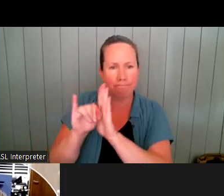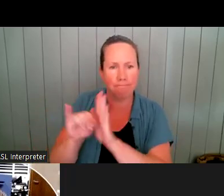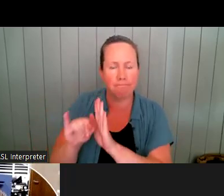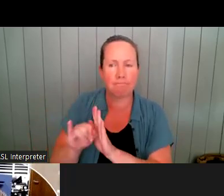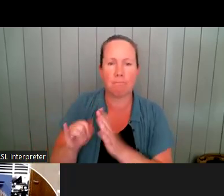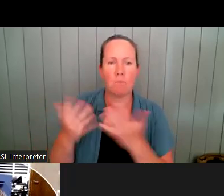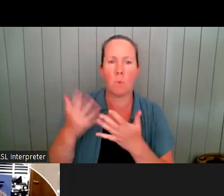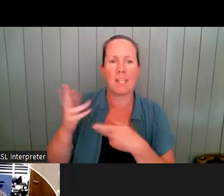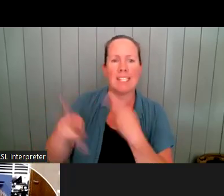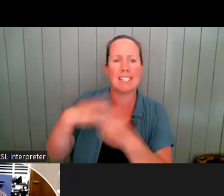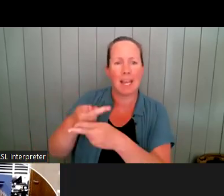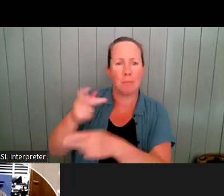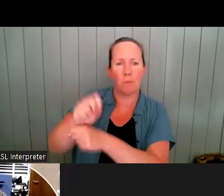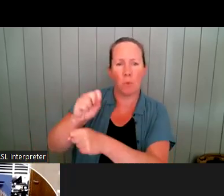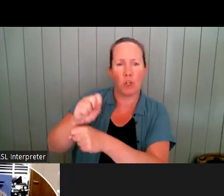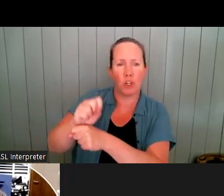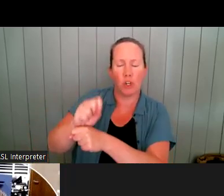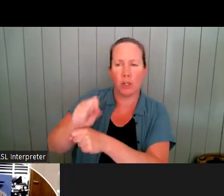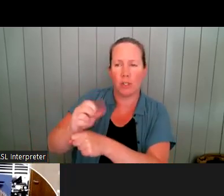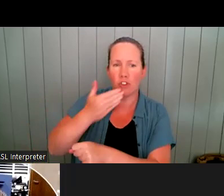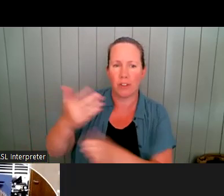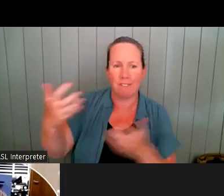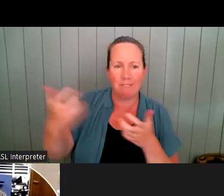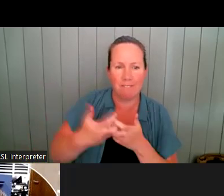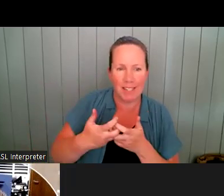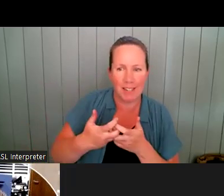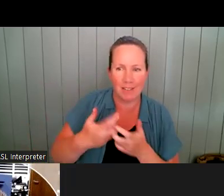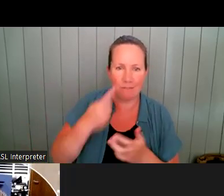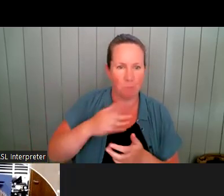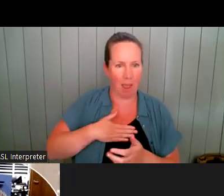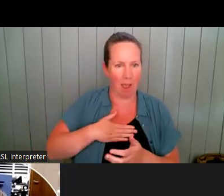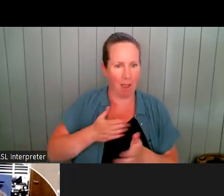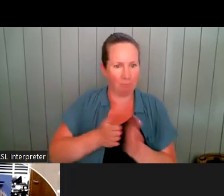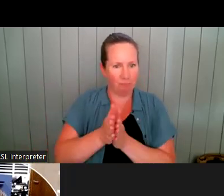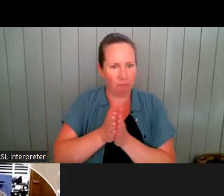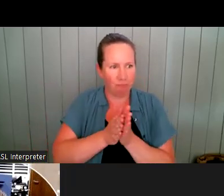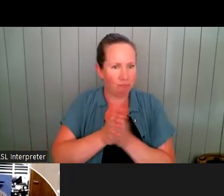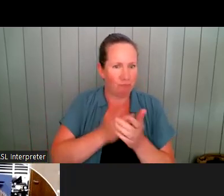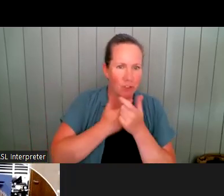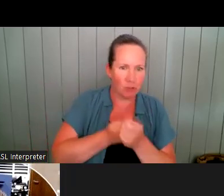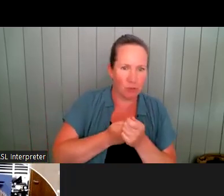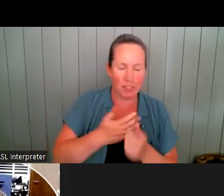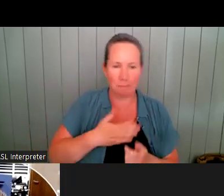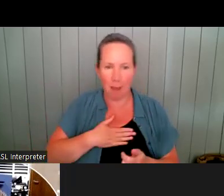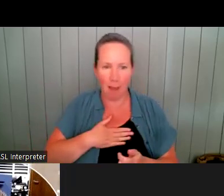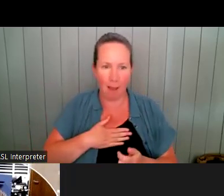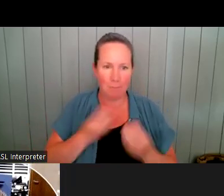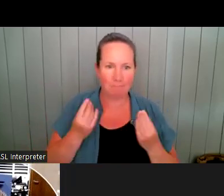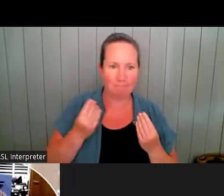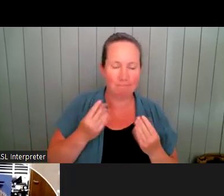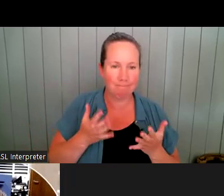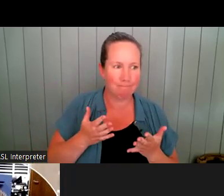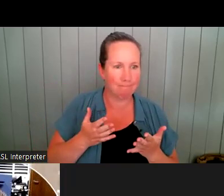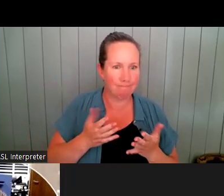work that match sort of your particular interests. It is an